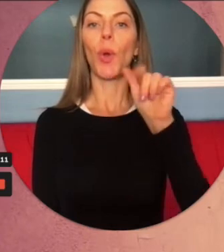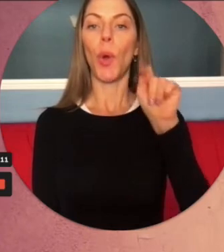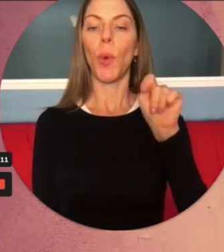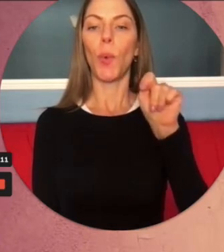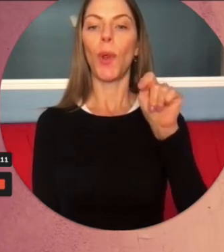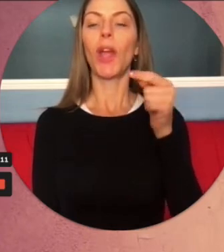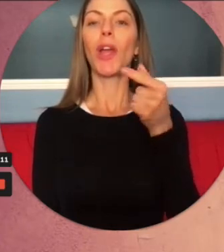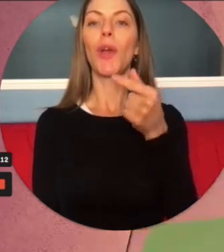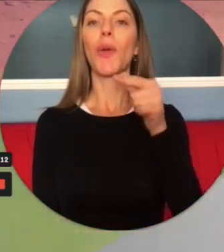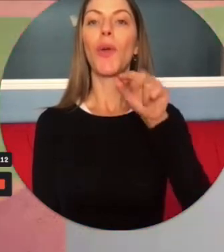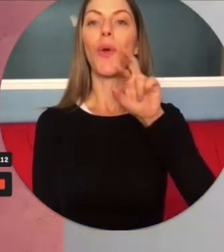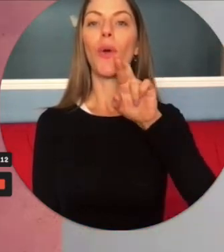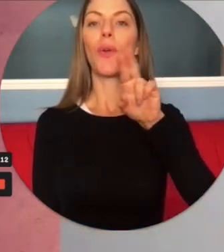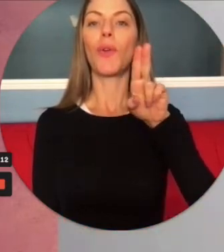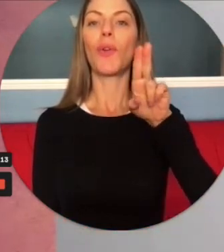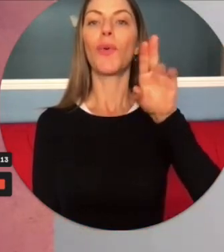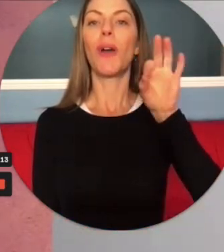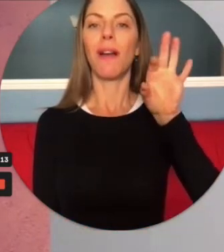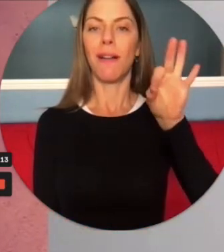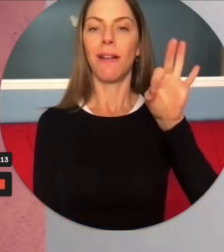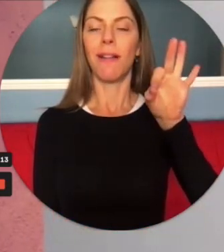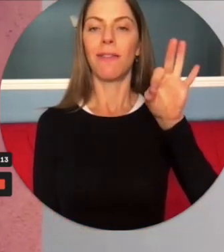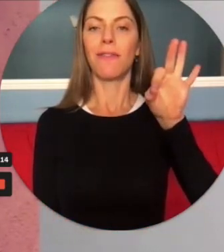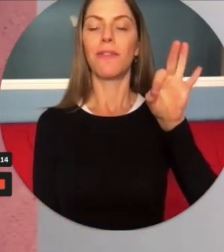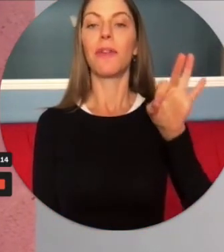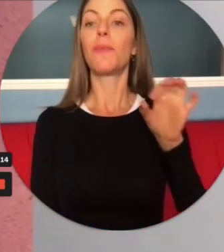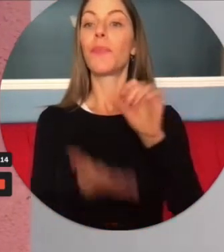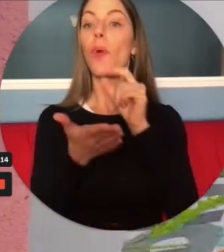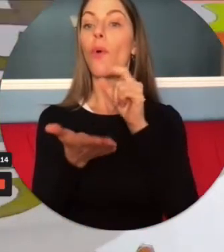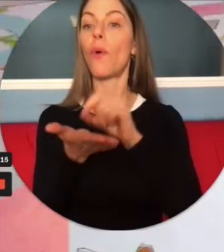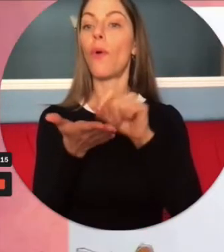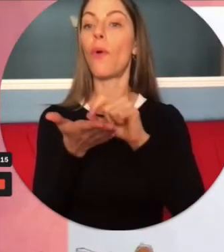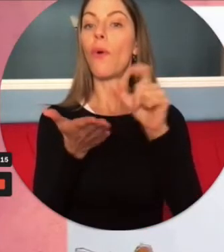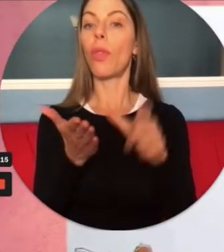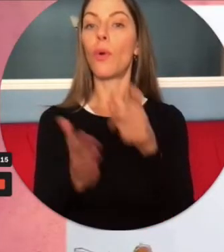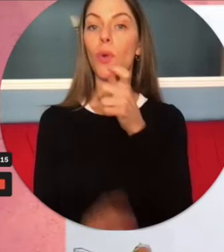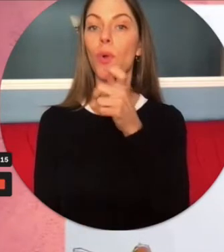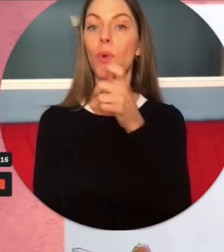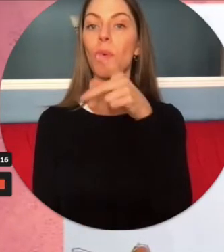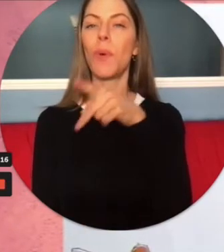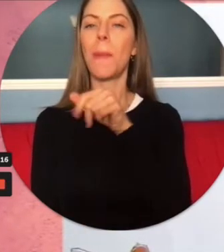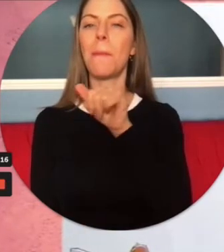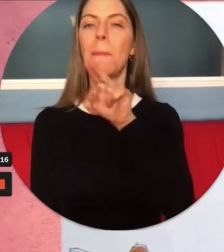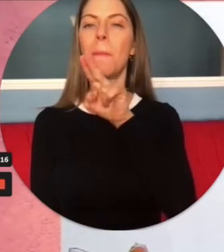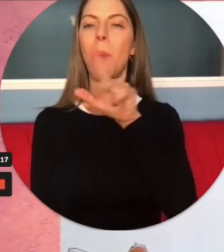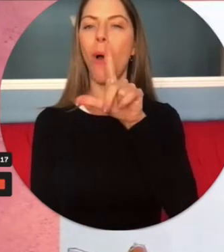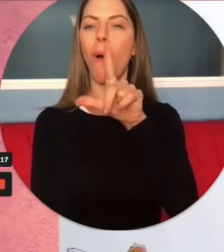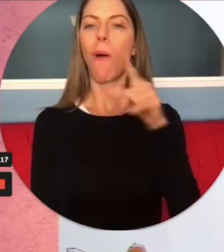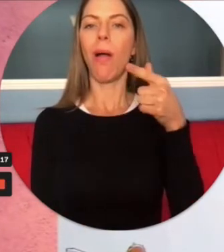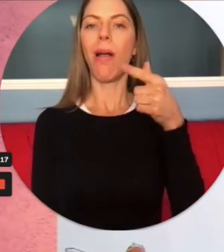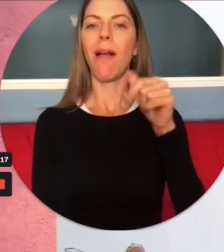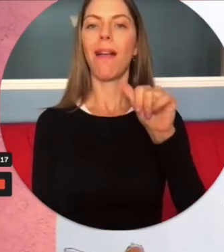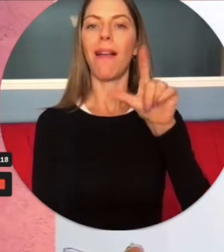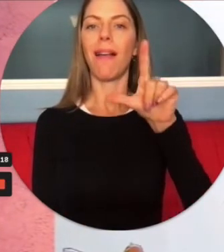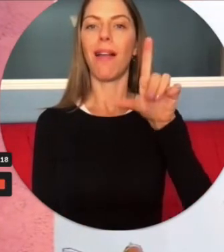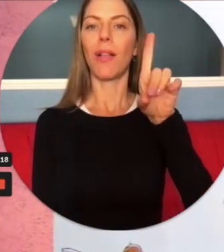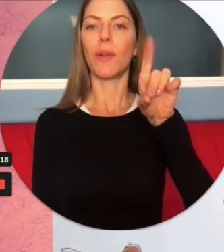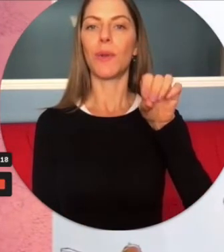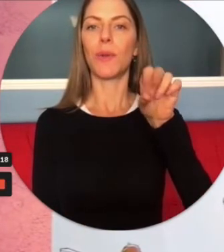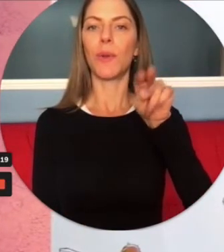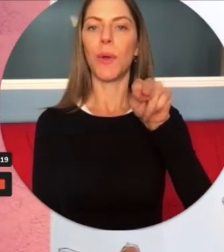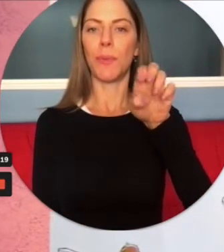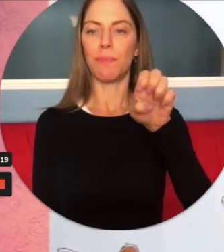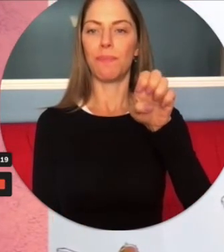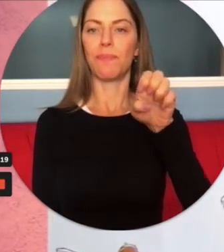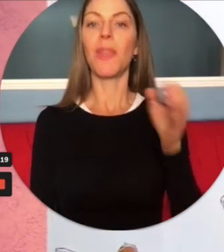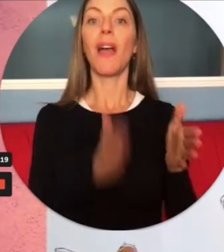three billy goats gruff written by paul galdon once upon a time there were three billy goats